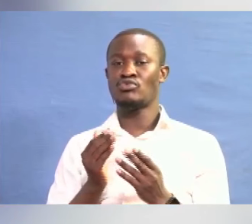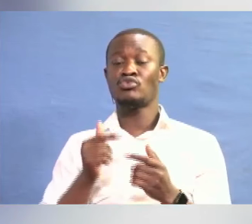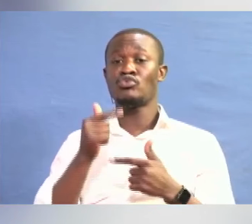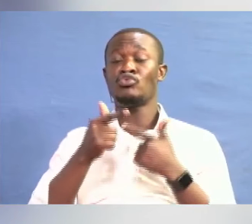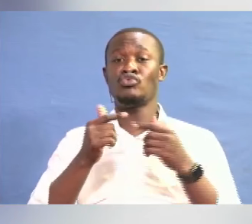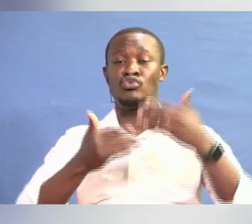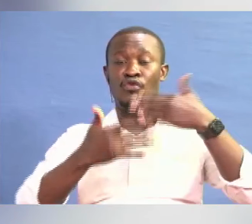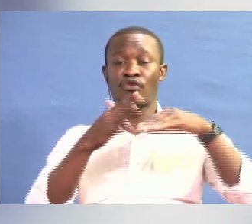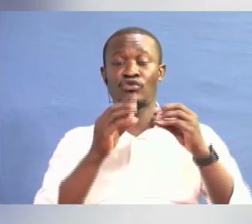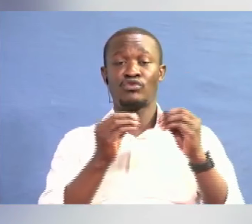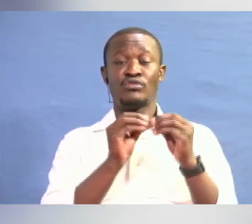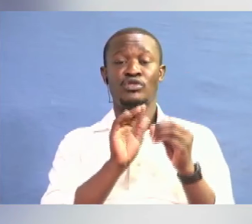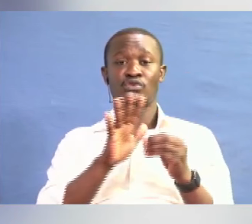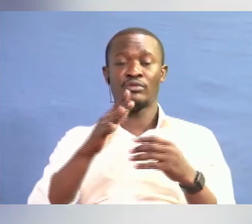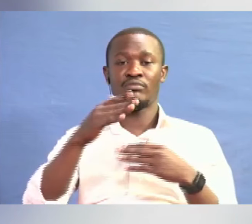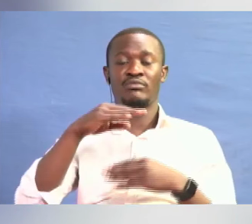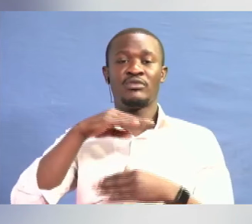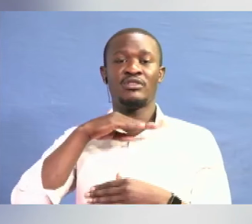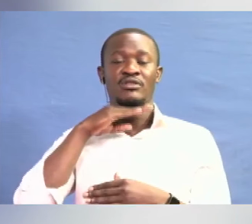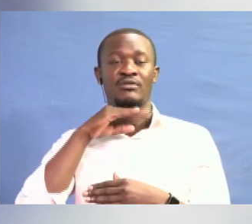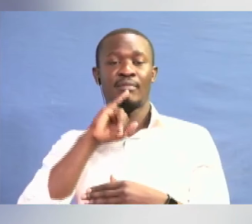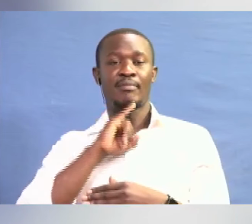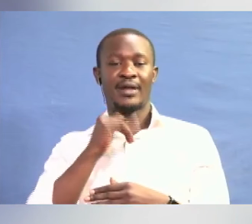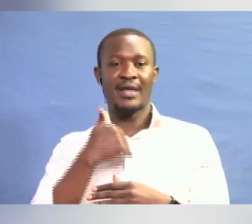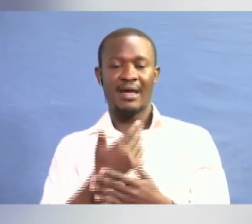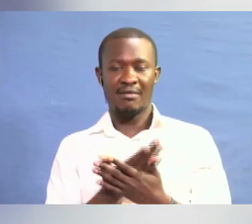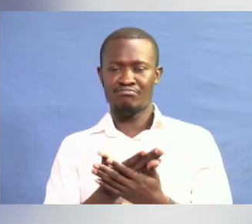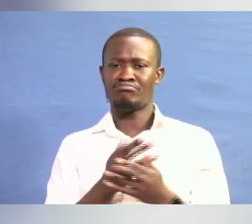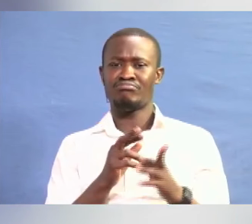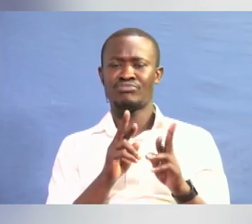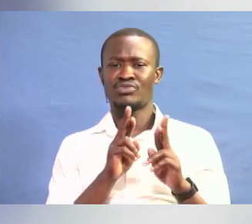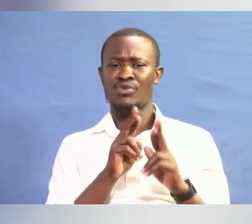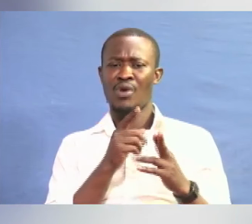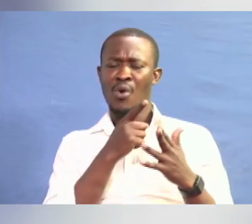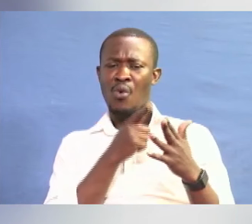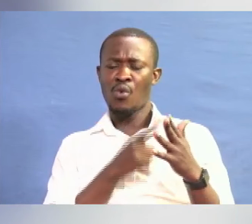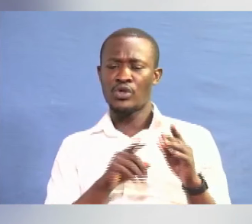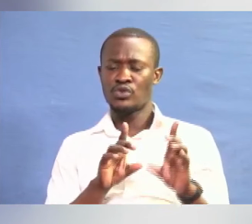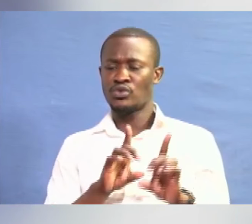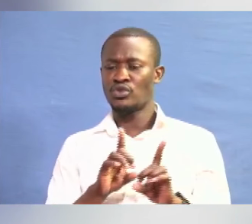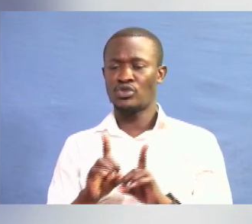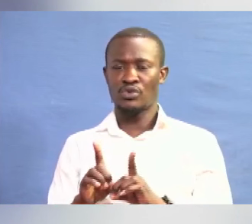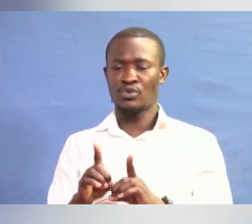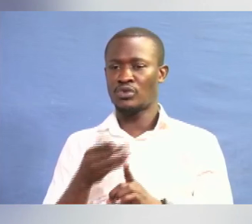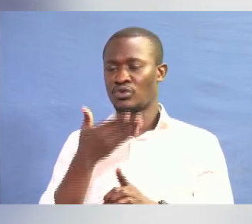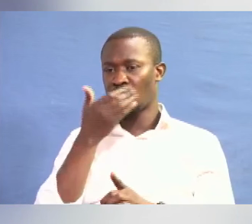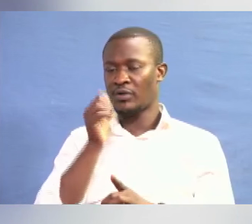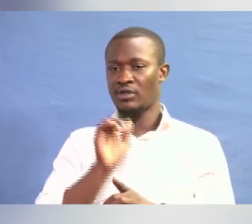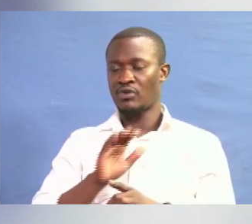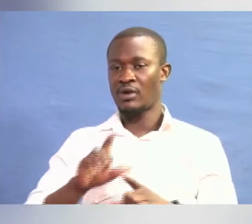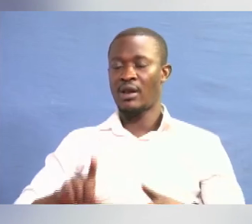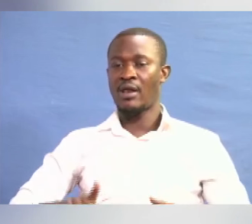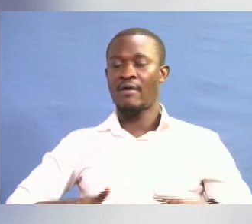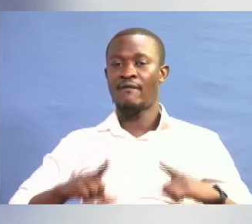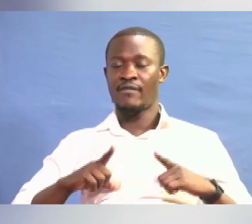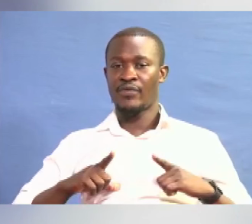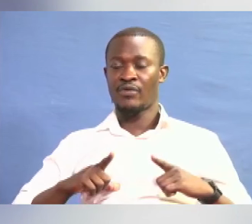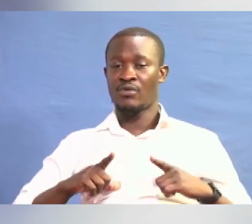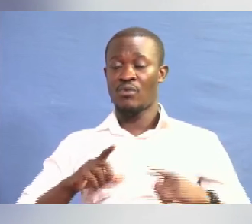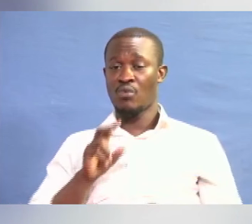to meet your death. But I have convinced her that whatever we did was to better your life.